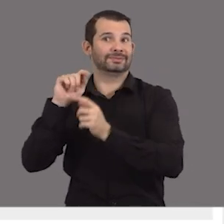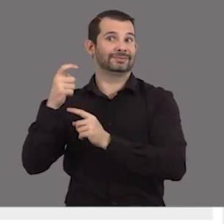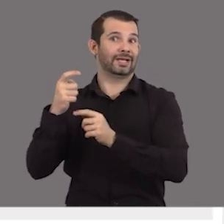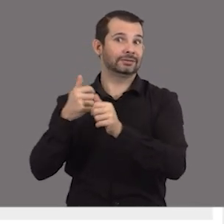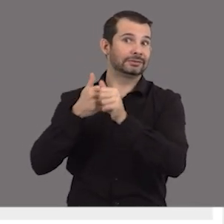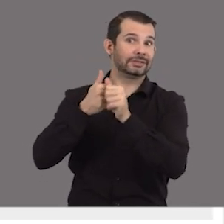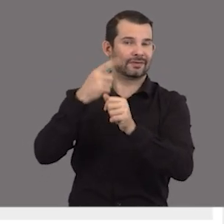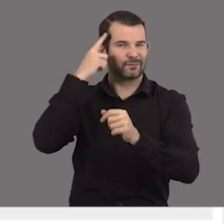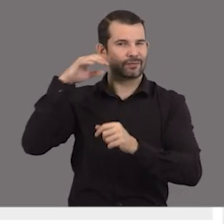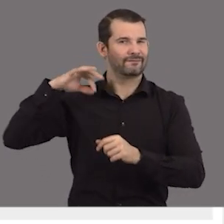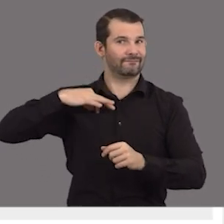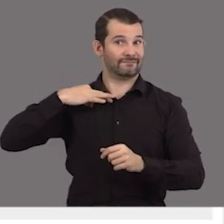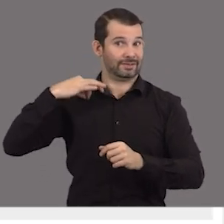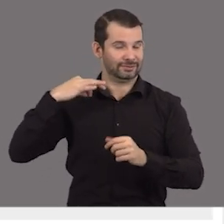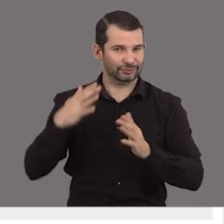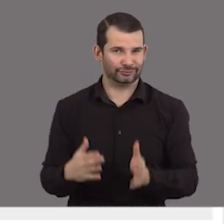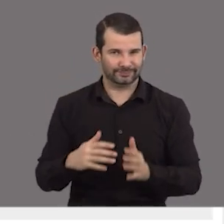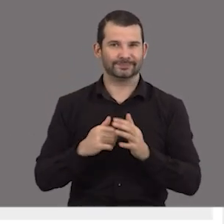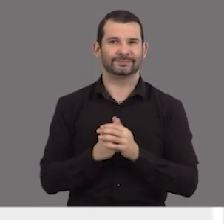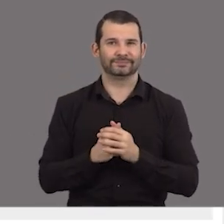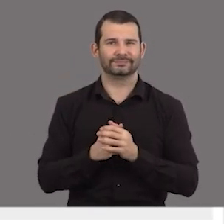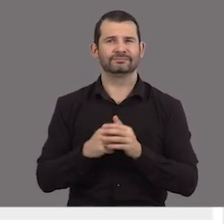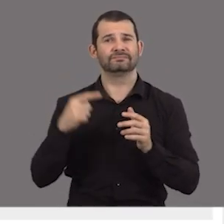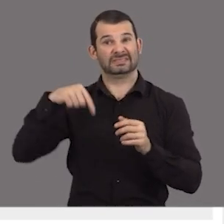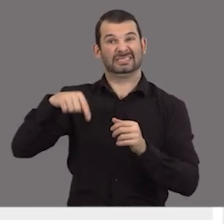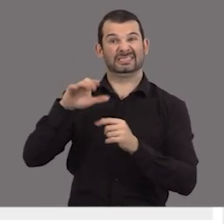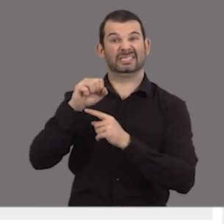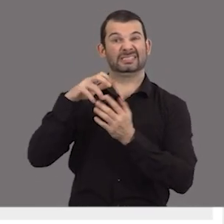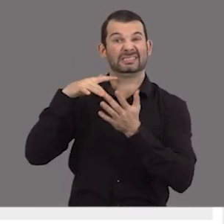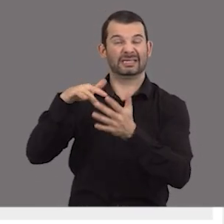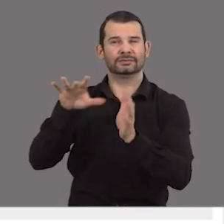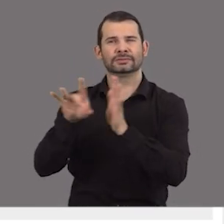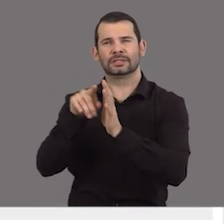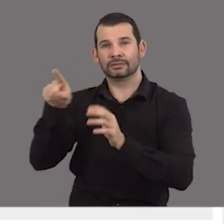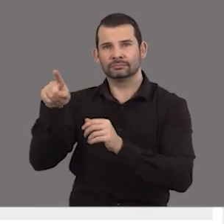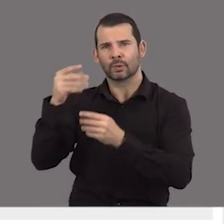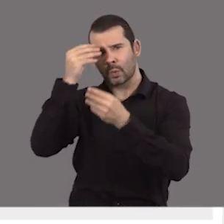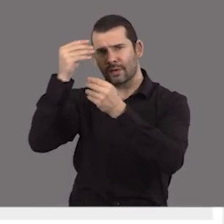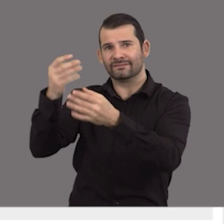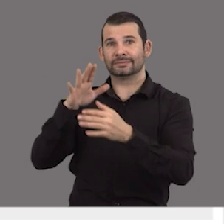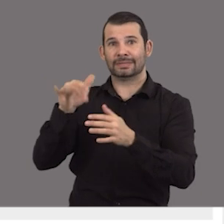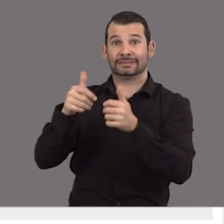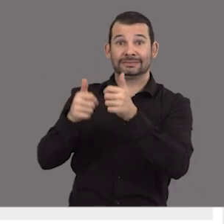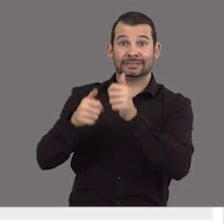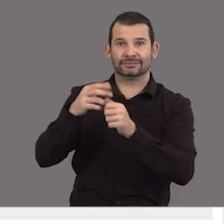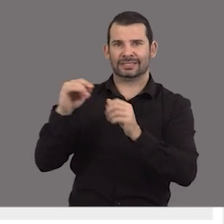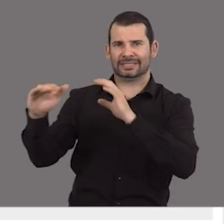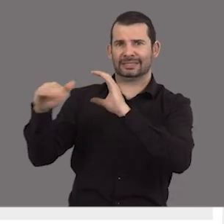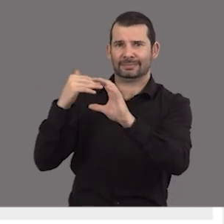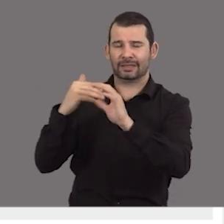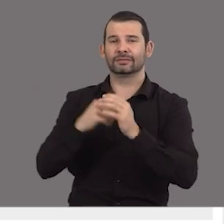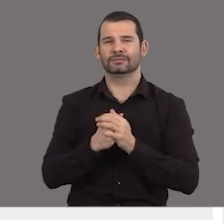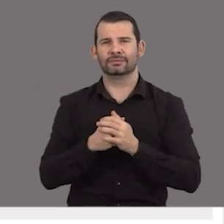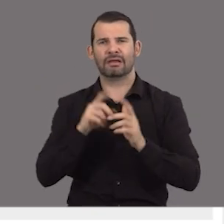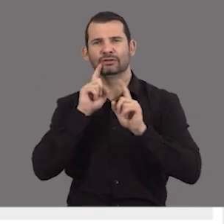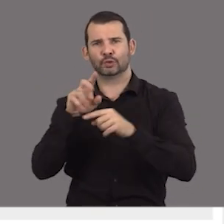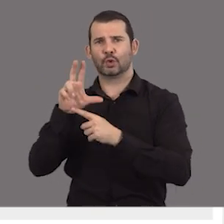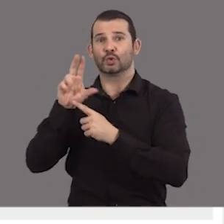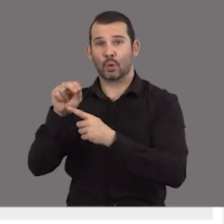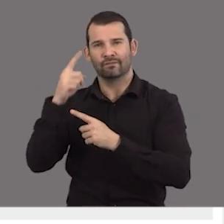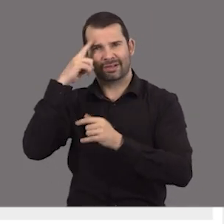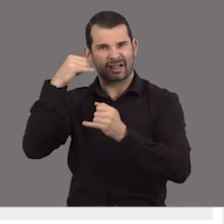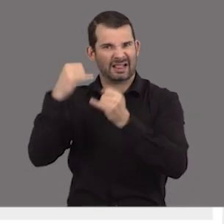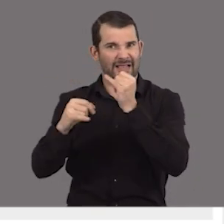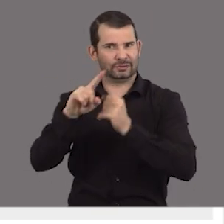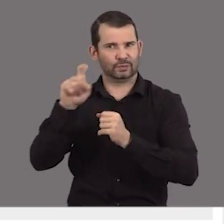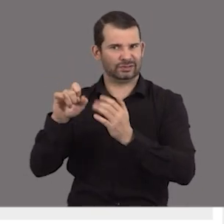Tax Guide for Volunteers. For this case study, select Notifications by text message and email and